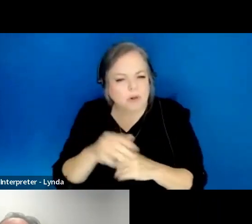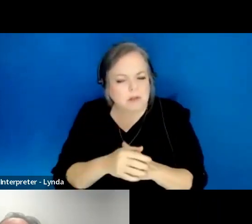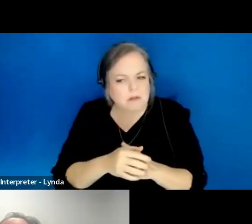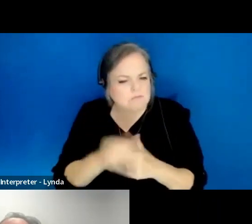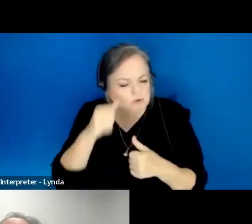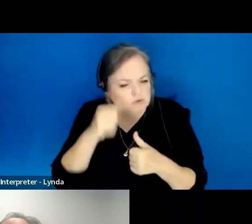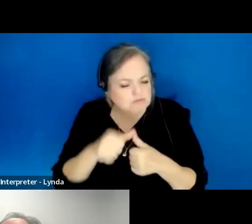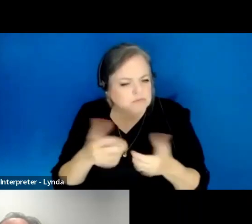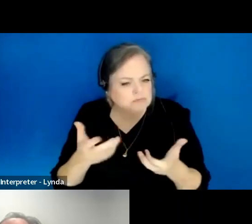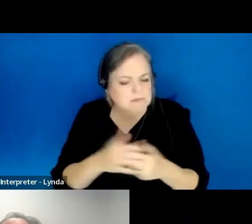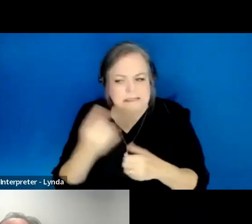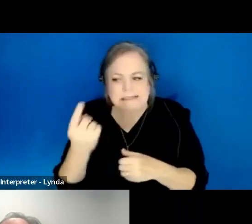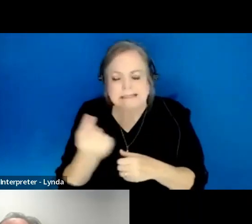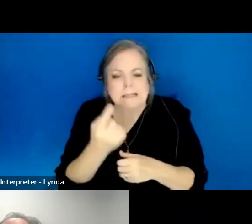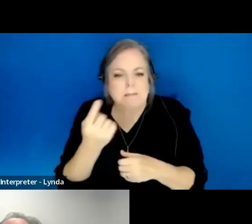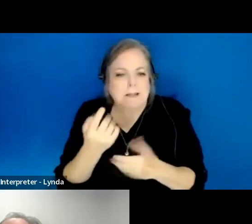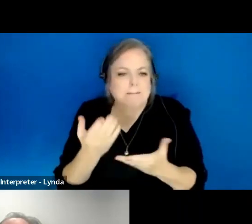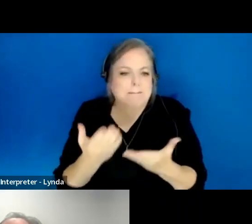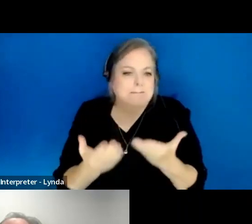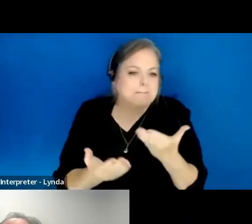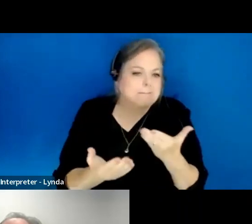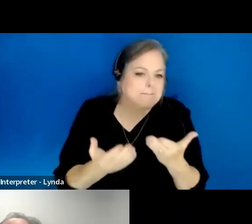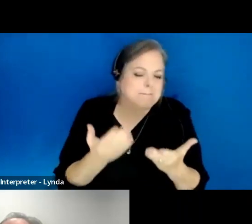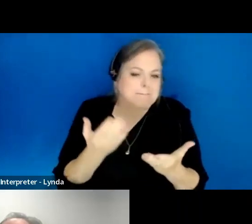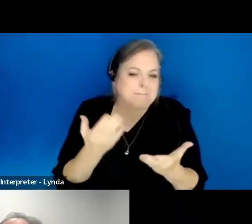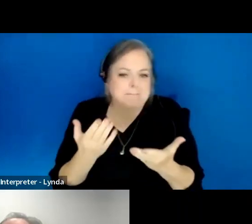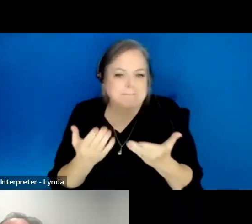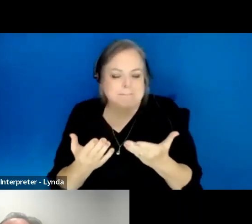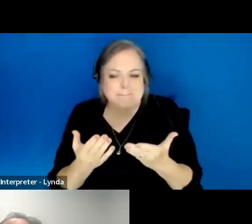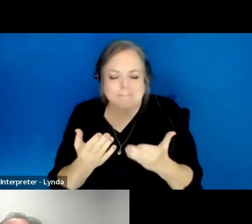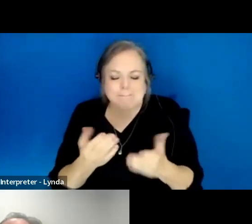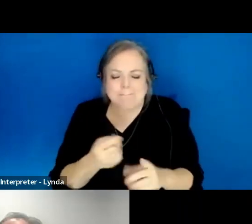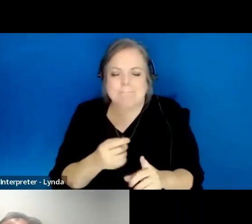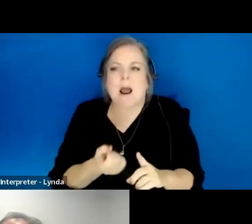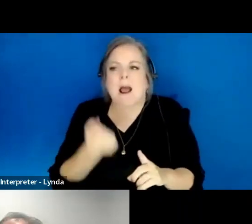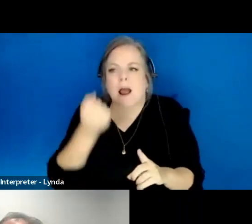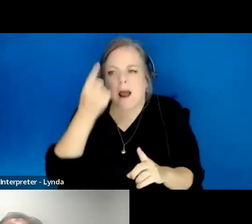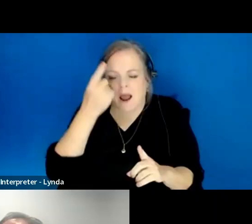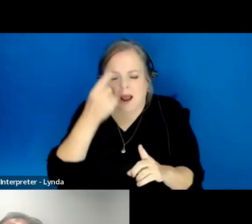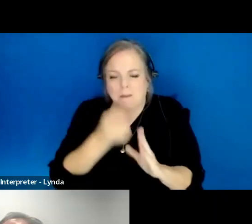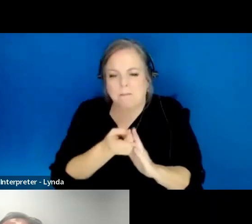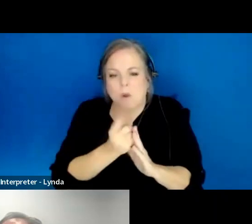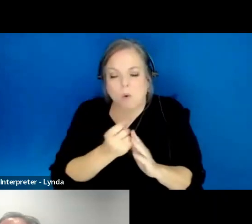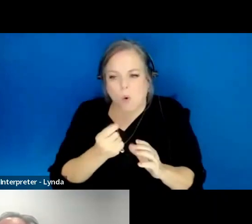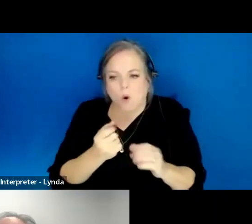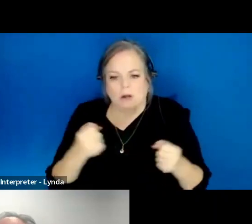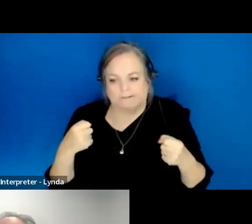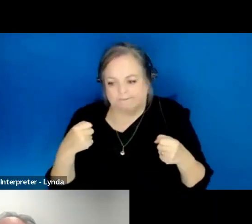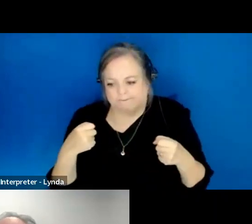recall? Something that maybe an epiphany moment, or maybe a fearful